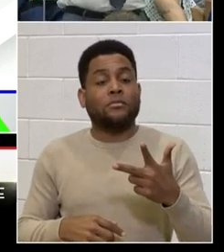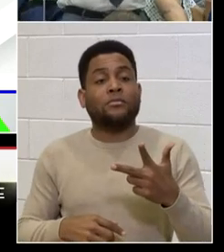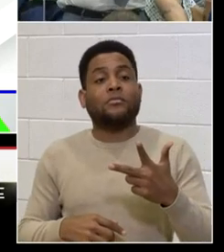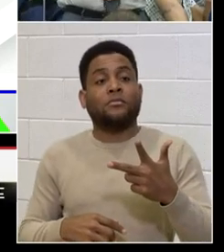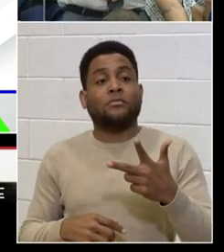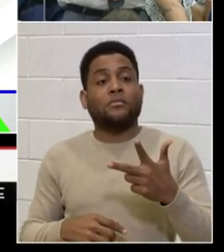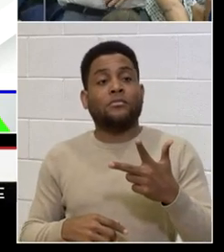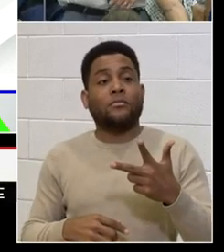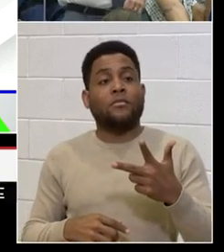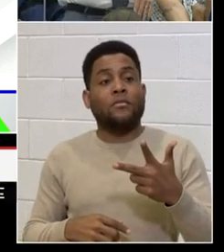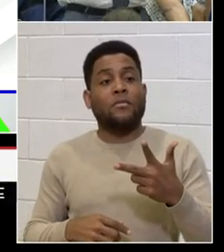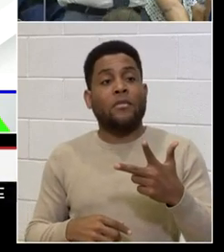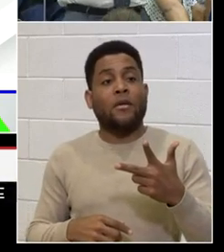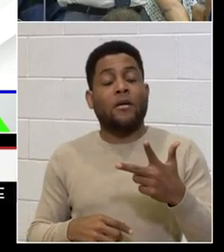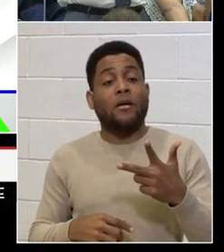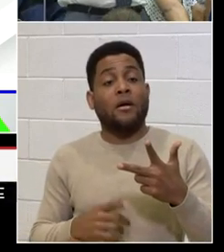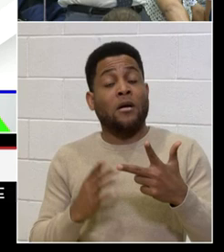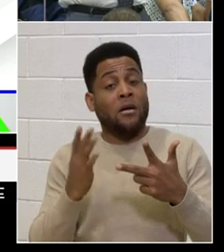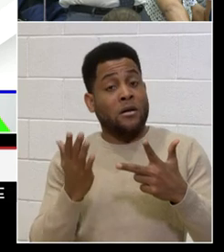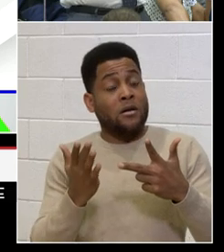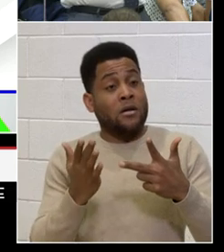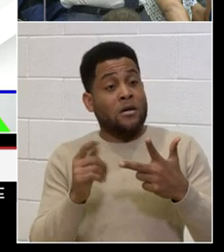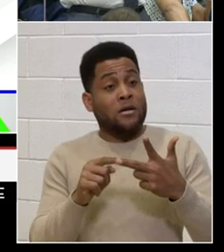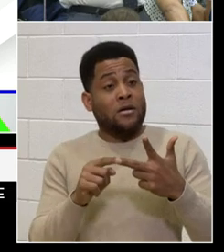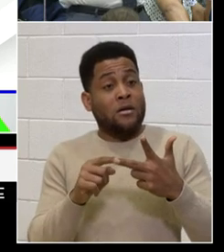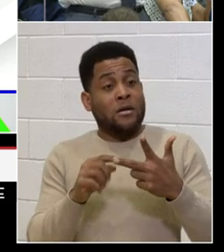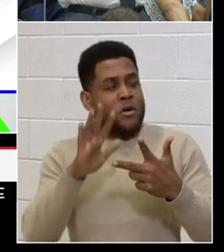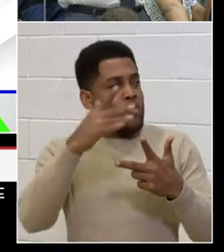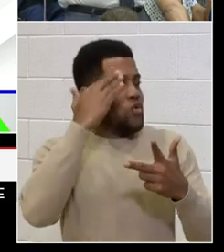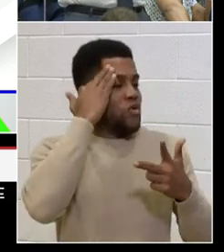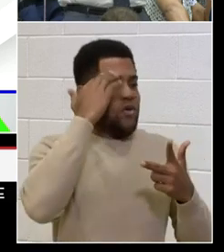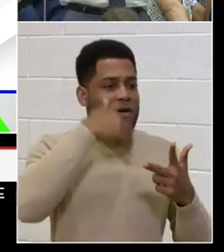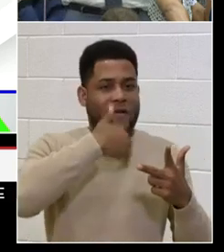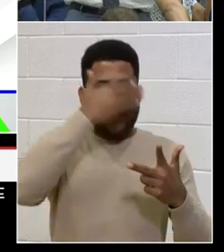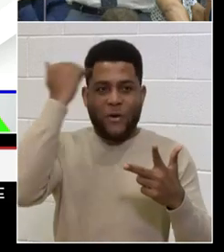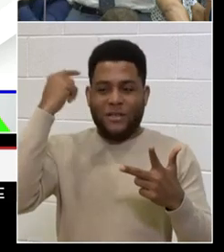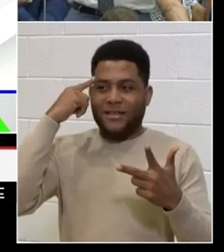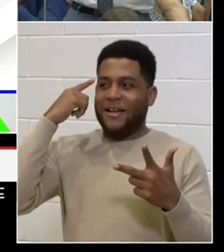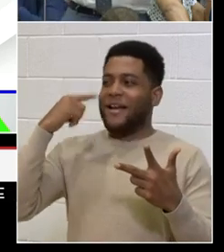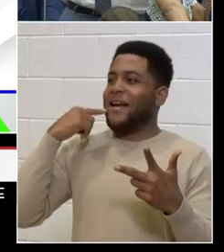is one that I have forgotten.